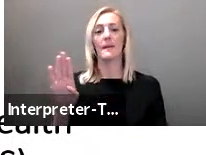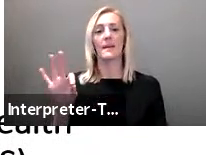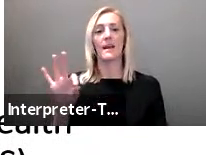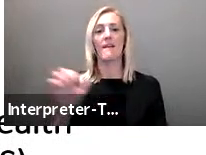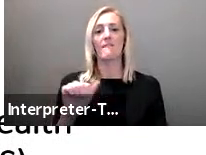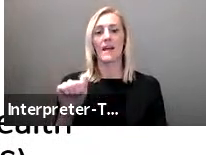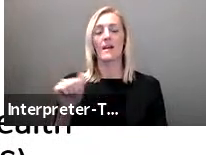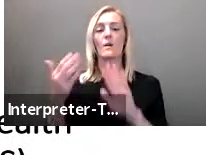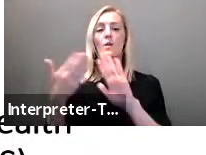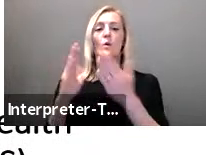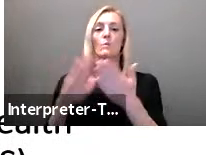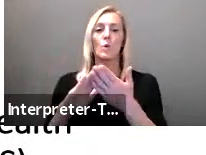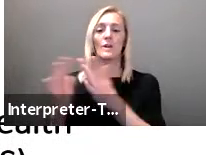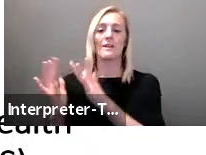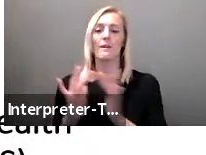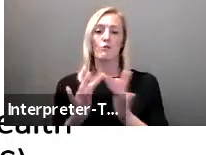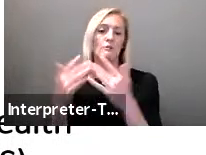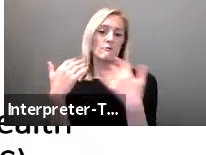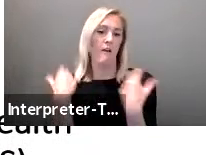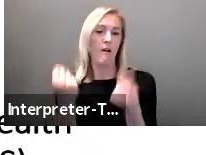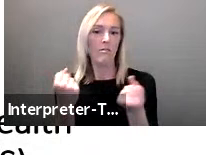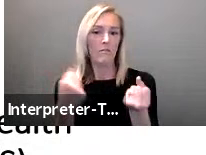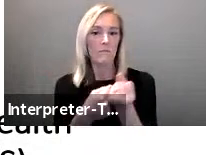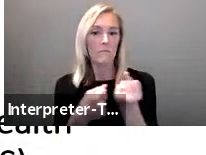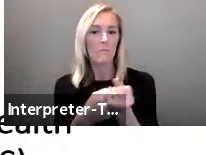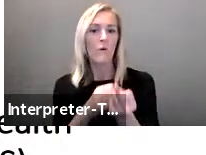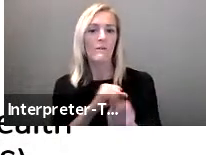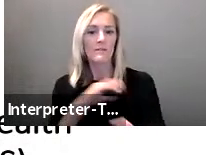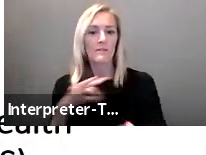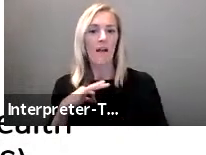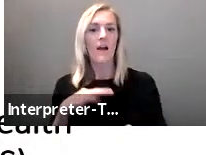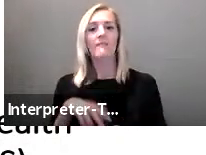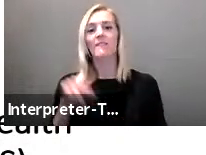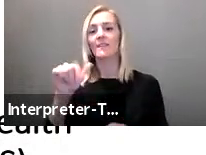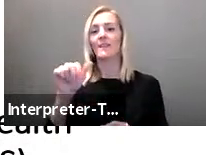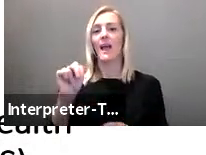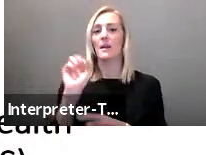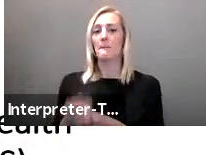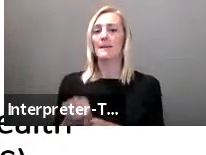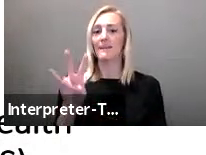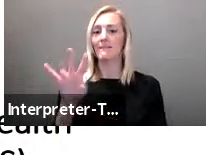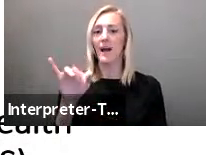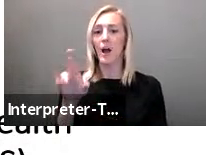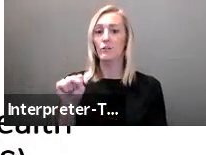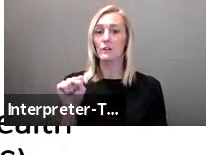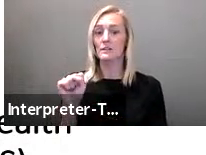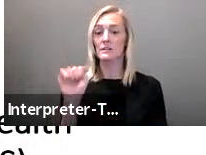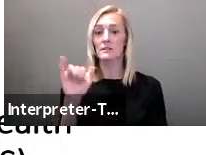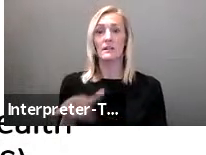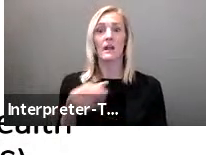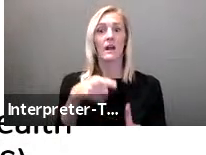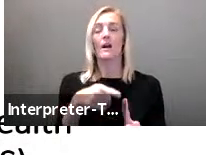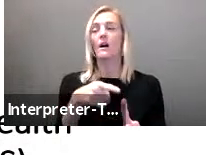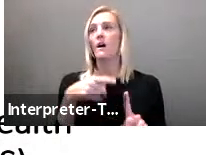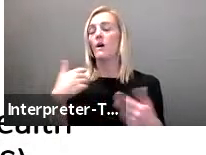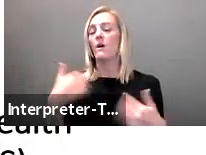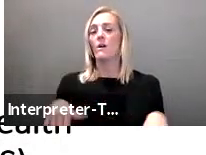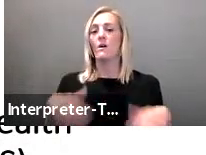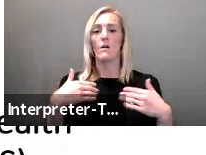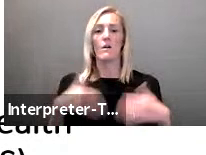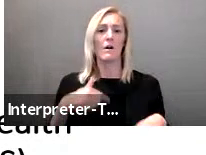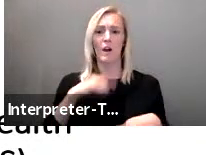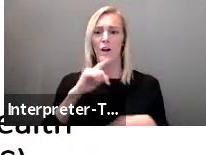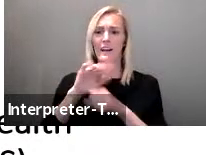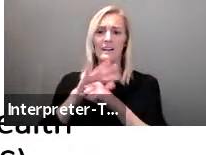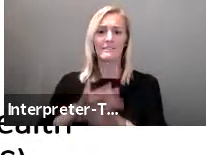Health Awareness Support staff. Kansas Beats the Virus, that came through at a moment when I was really kind of